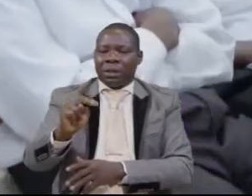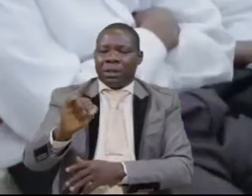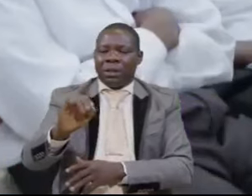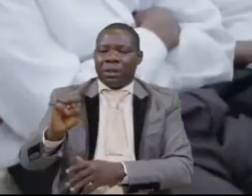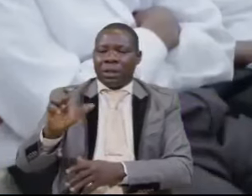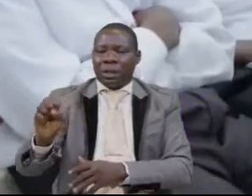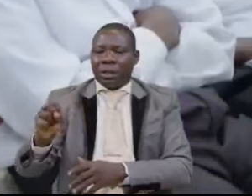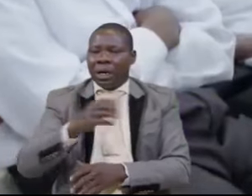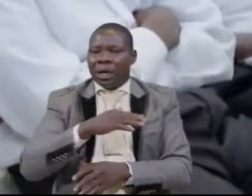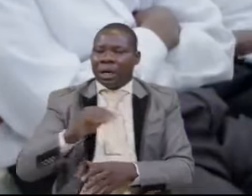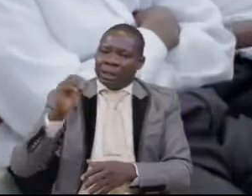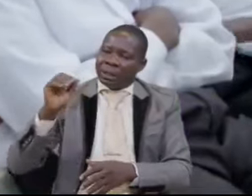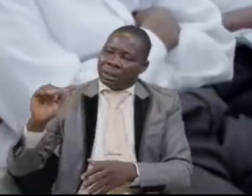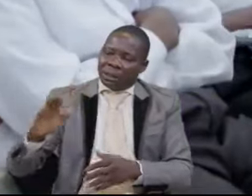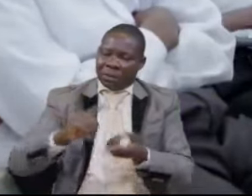and see our man.